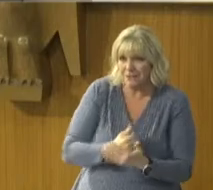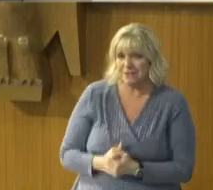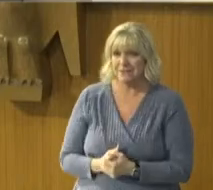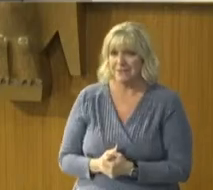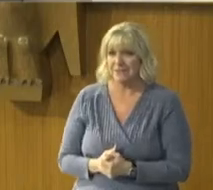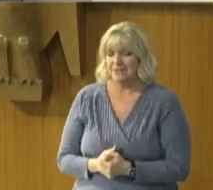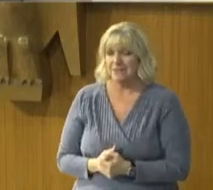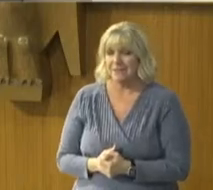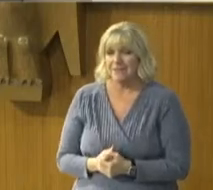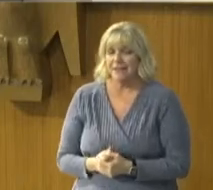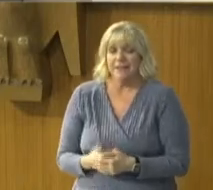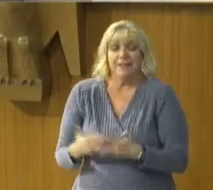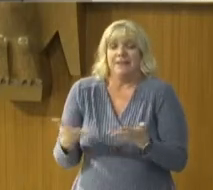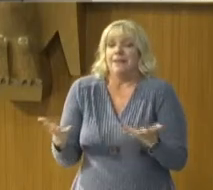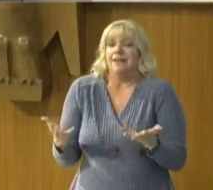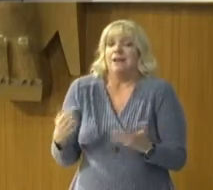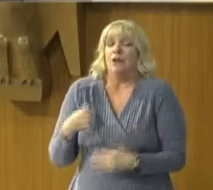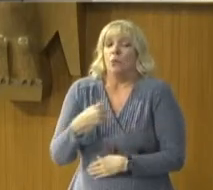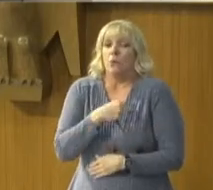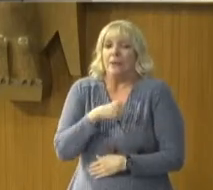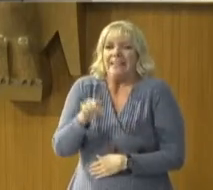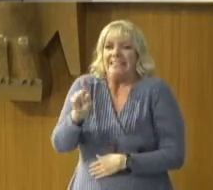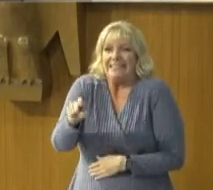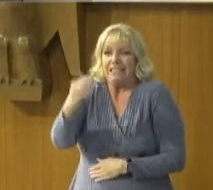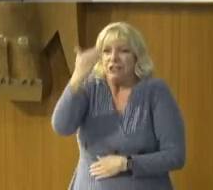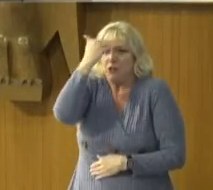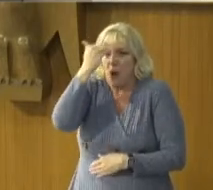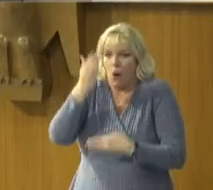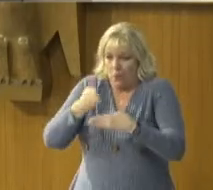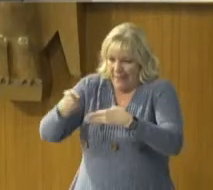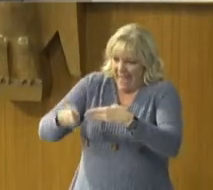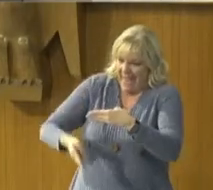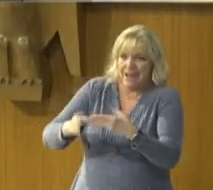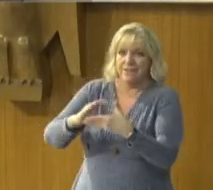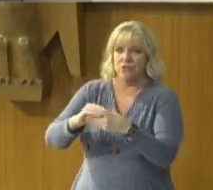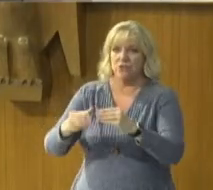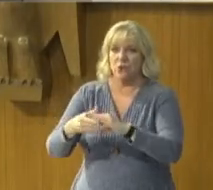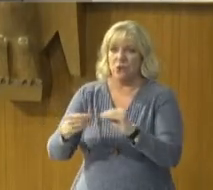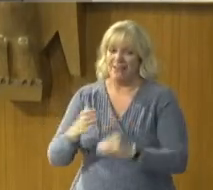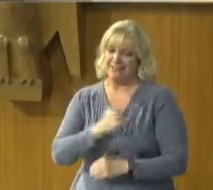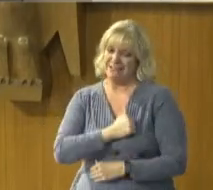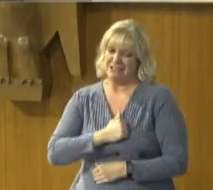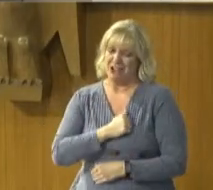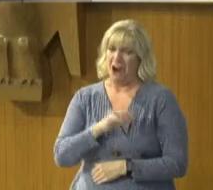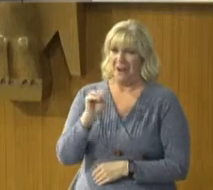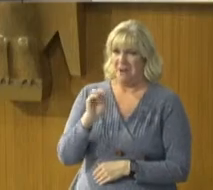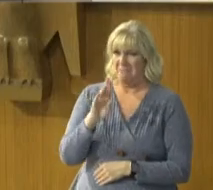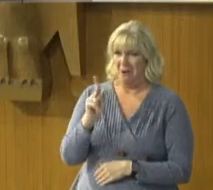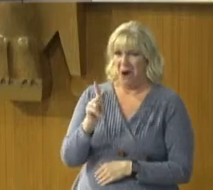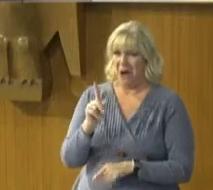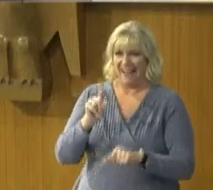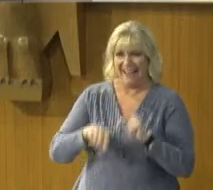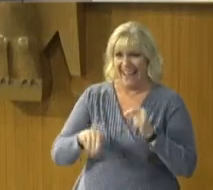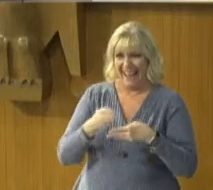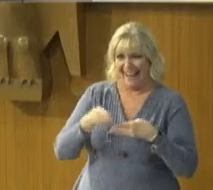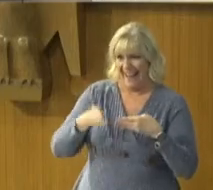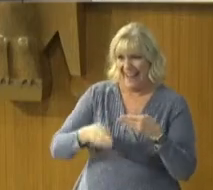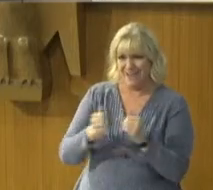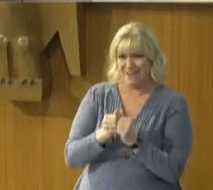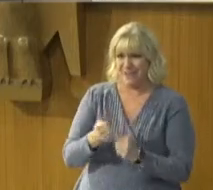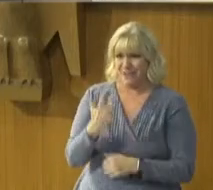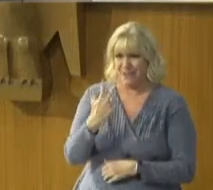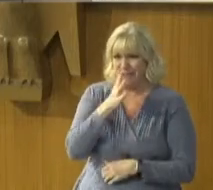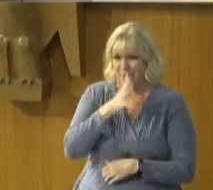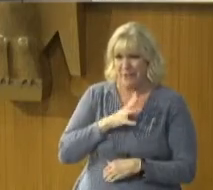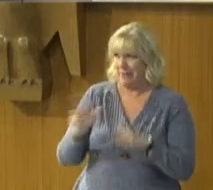What can we say? We need to know how the story ends. And sorry, Mark, it really can't end like that. A